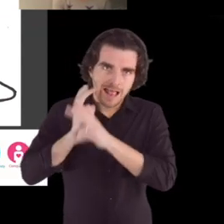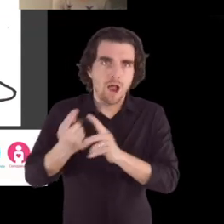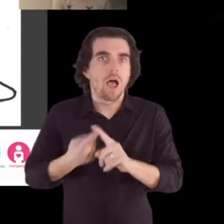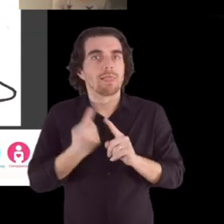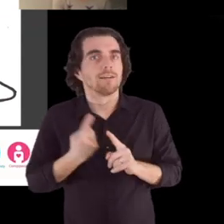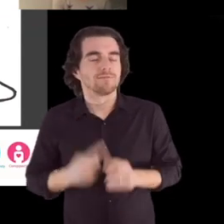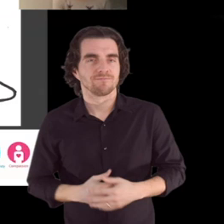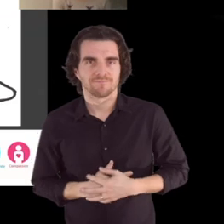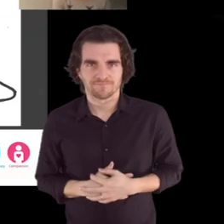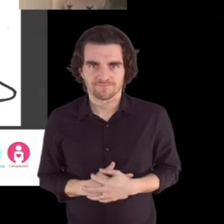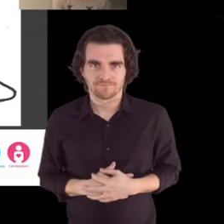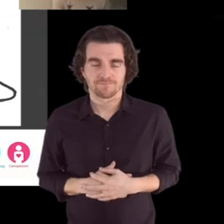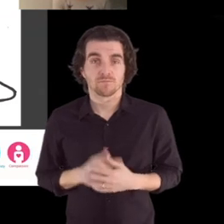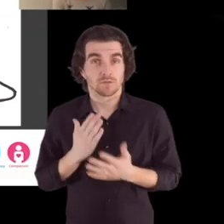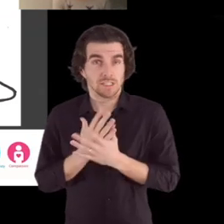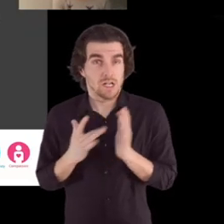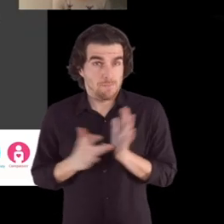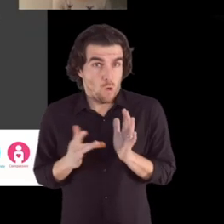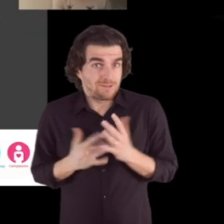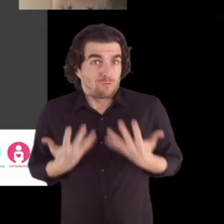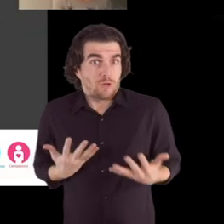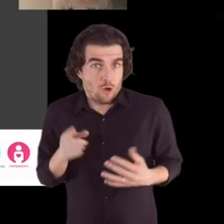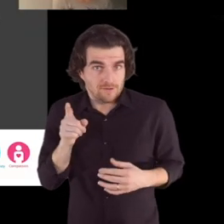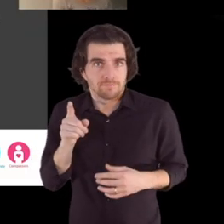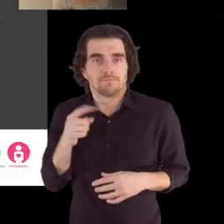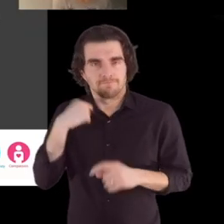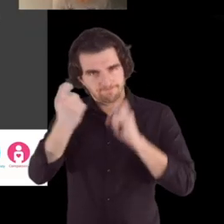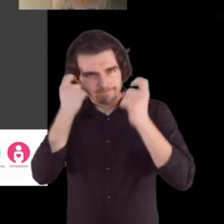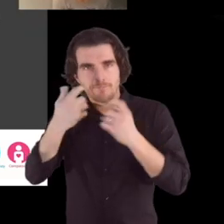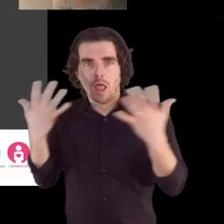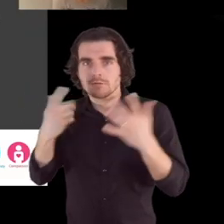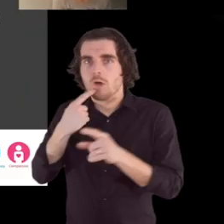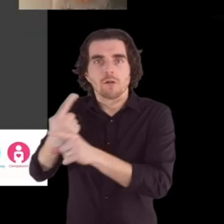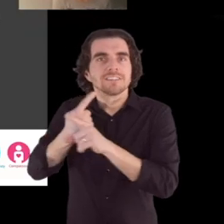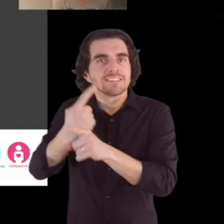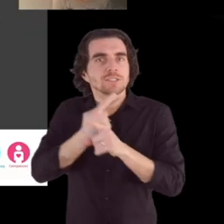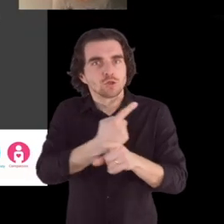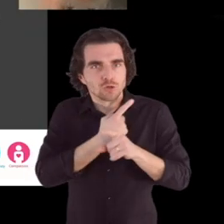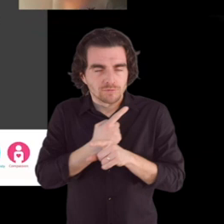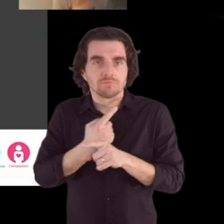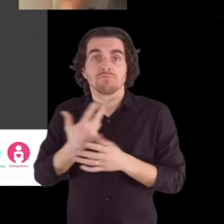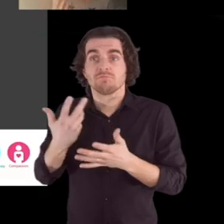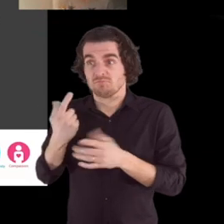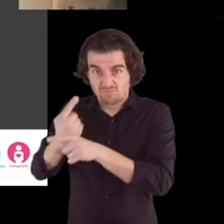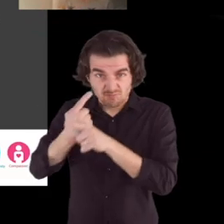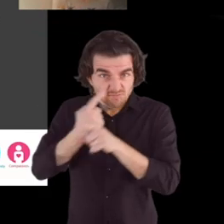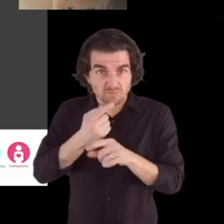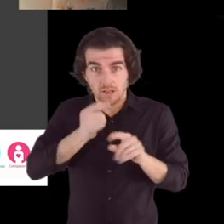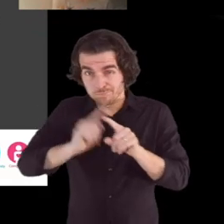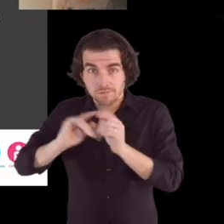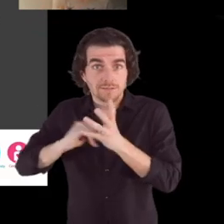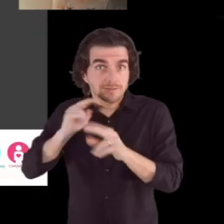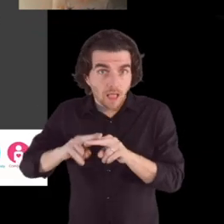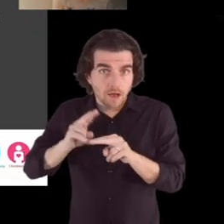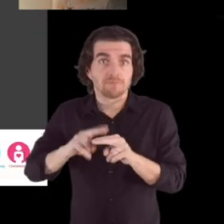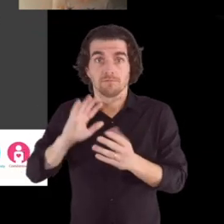caring towards ourselves as we would to others. I think, Eva, this is really important at the minute, because when I reflect on lots of the conversations I've been